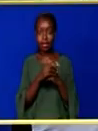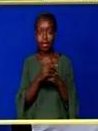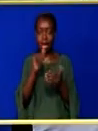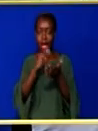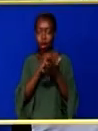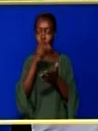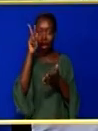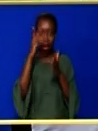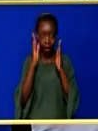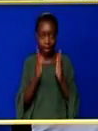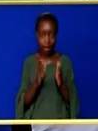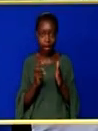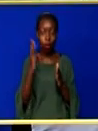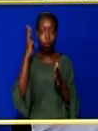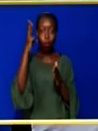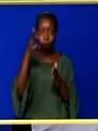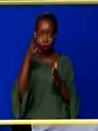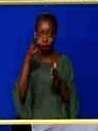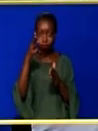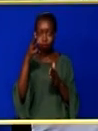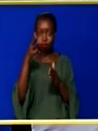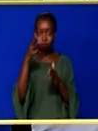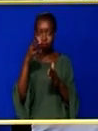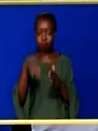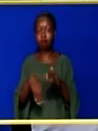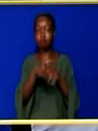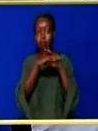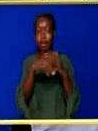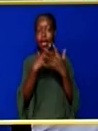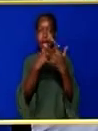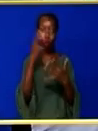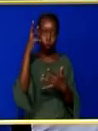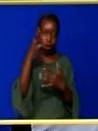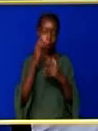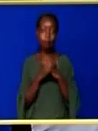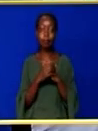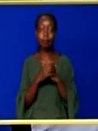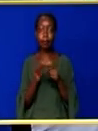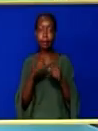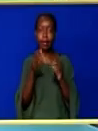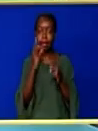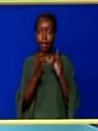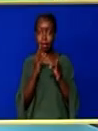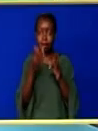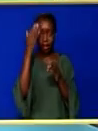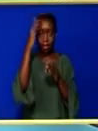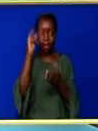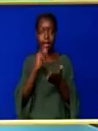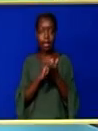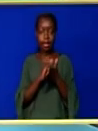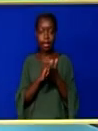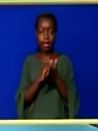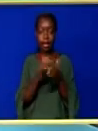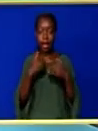Kenyan citizen, they will revoke it and you will be arrested. So if they realize that even though they have